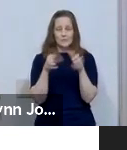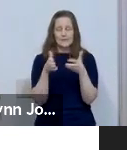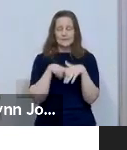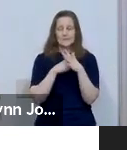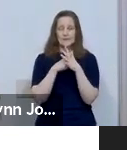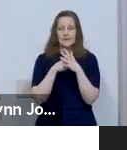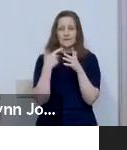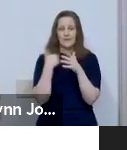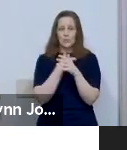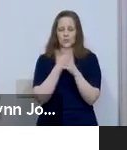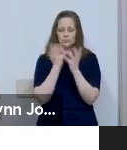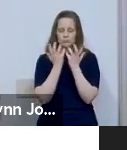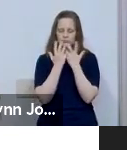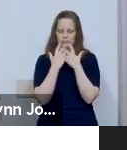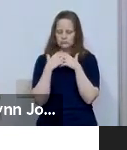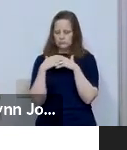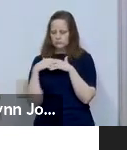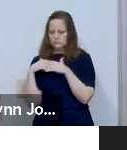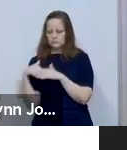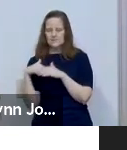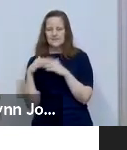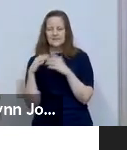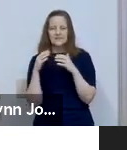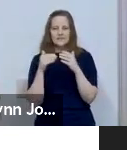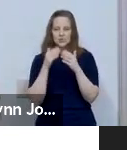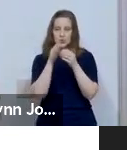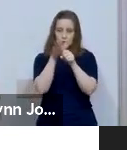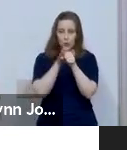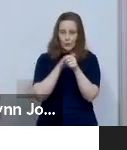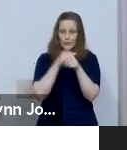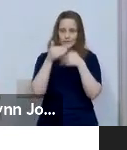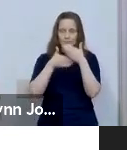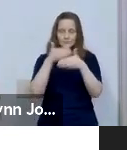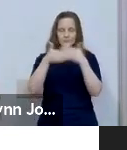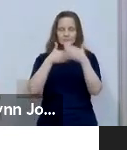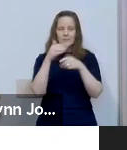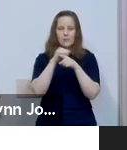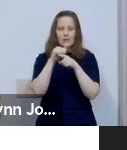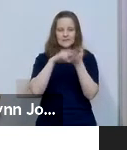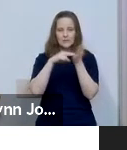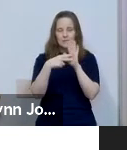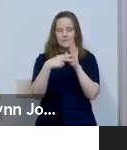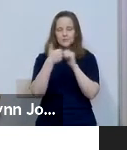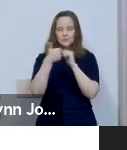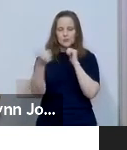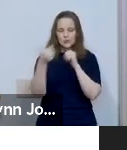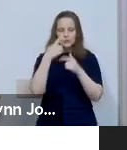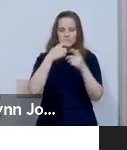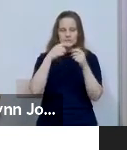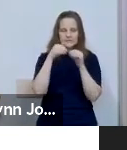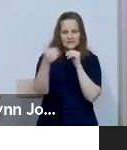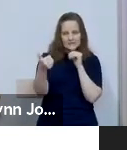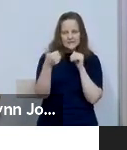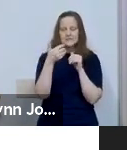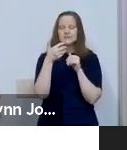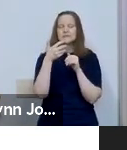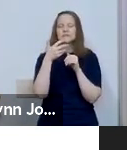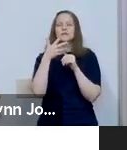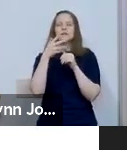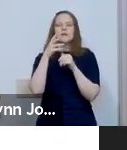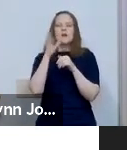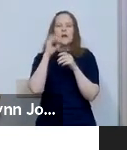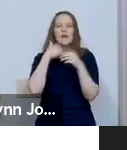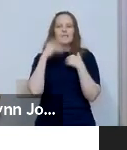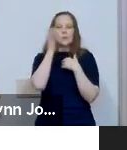we are phasing that entry in for them and practicing what it means to social distance, wearing their masks, and becoming integrated into the